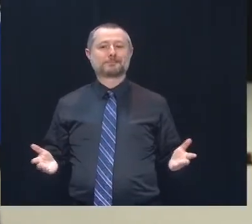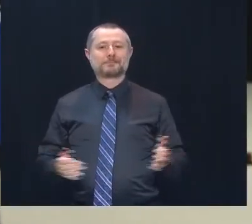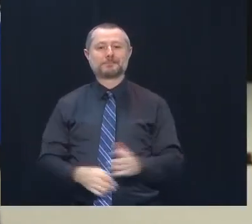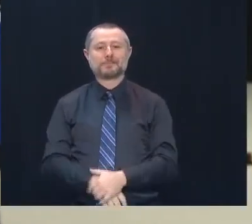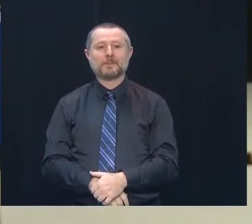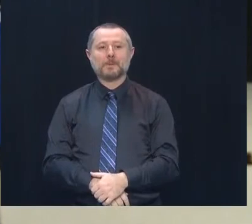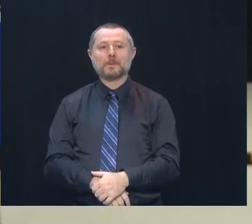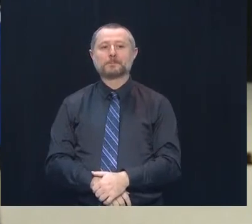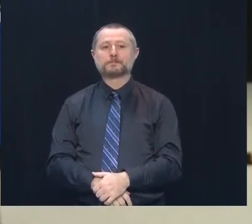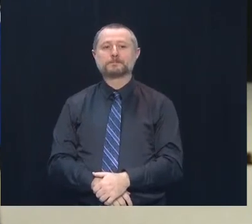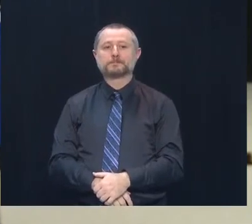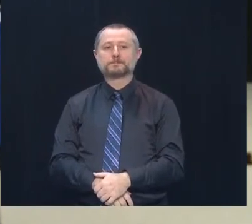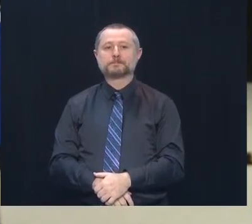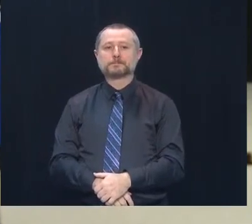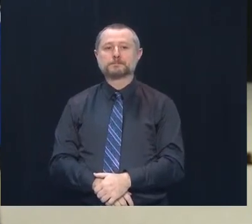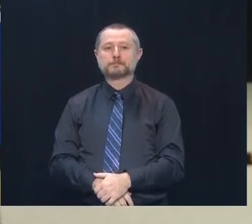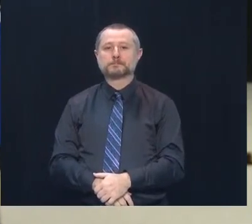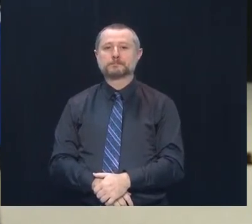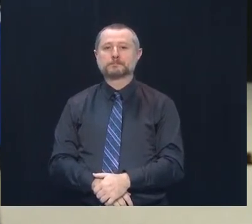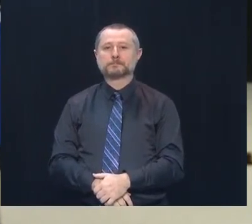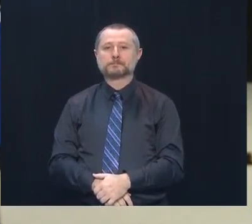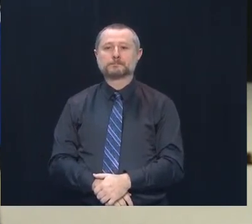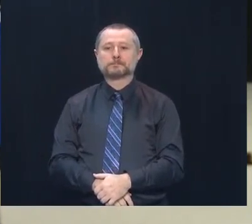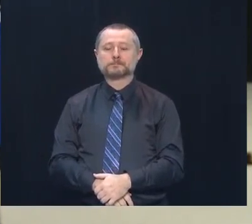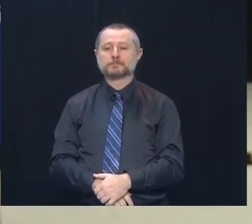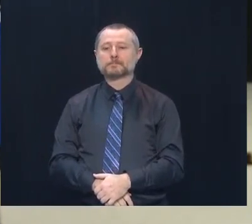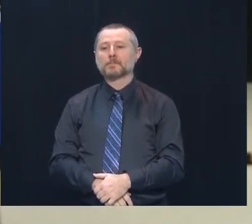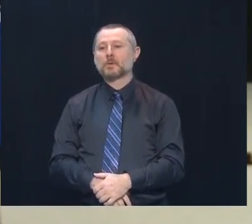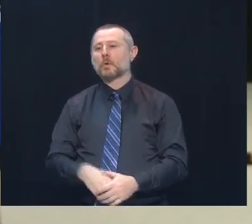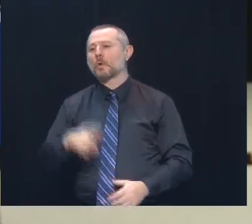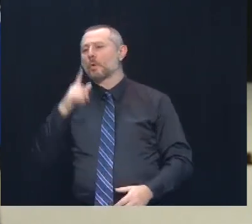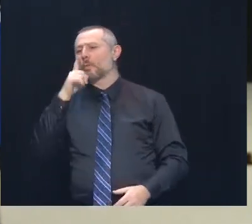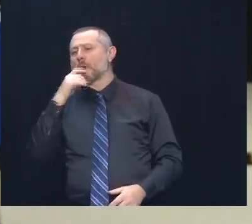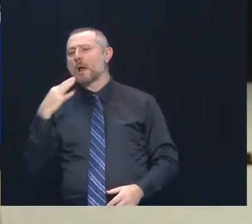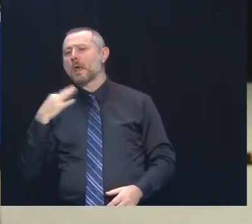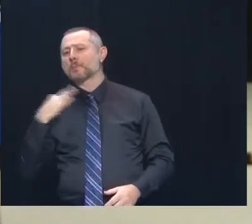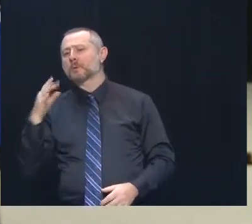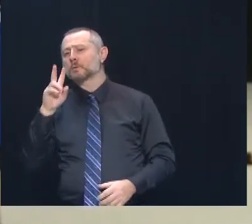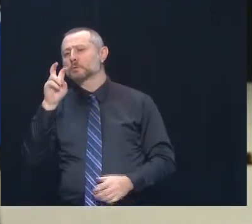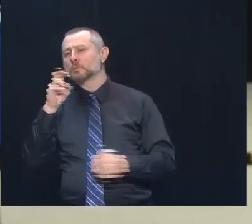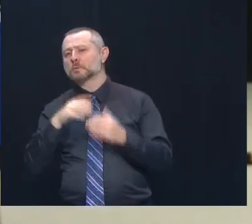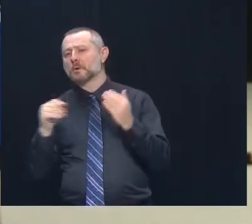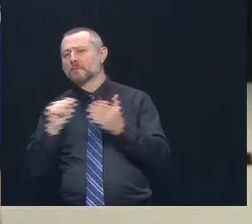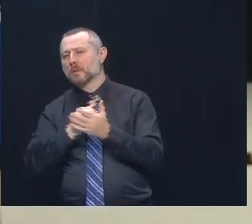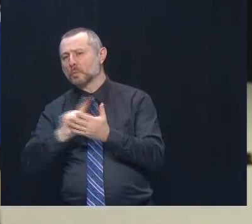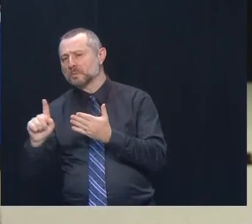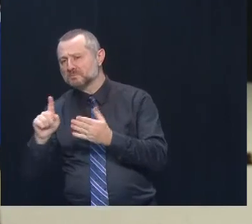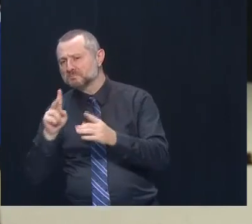eligible for $200 a week. How do they make ends meet?